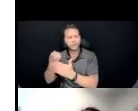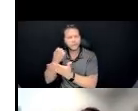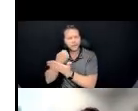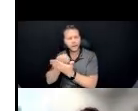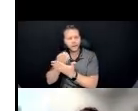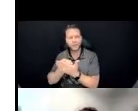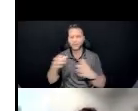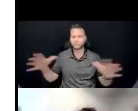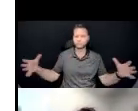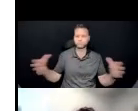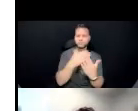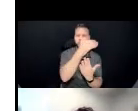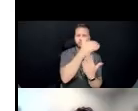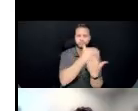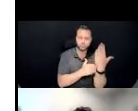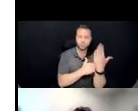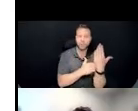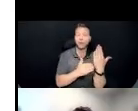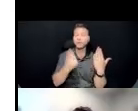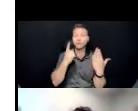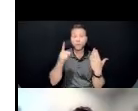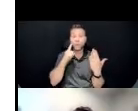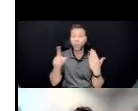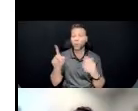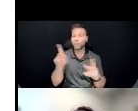residents who experience health inequities.